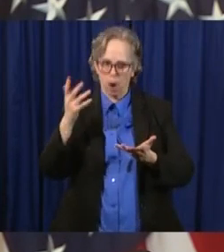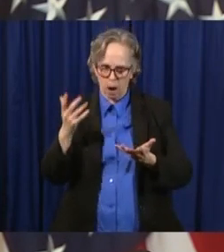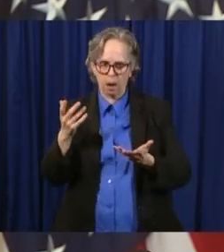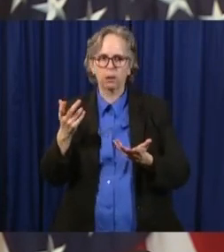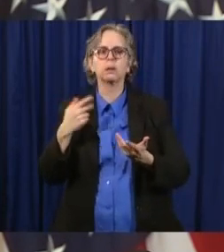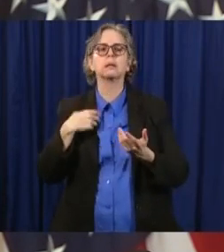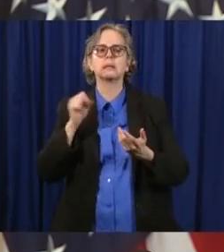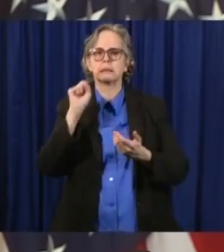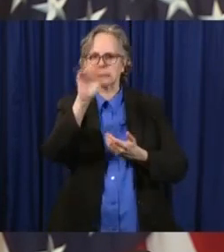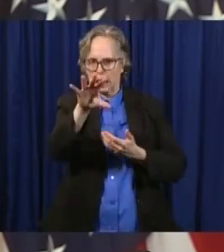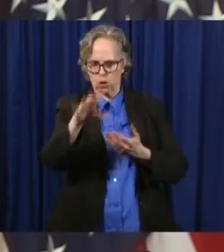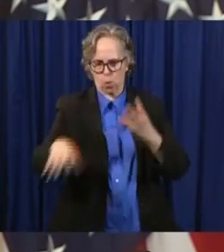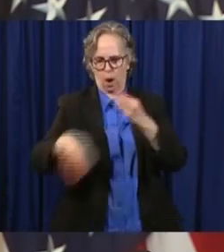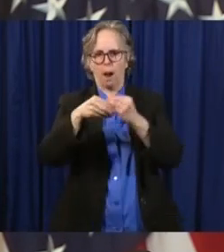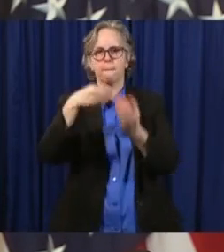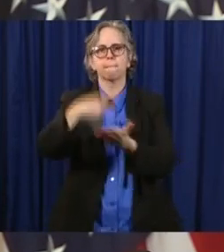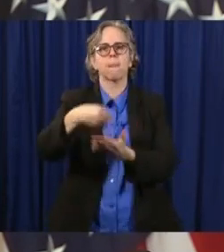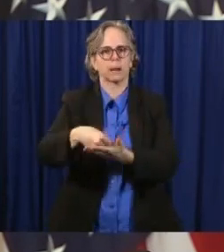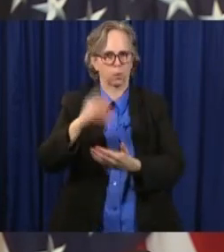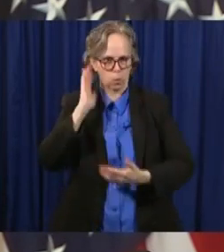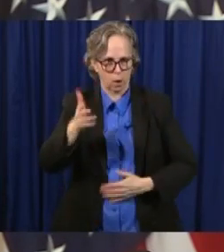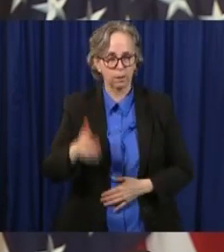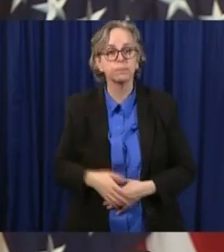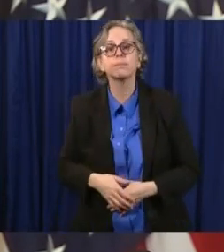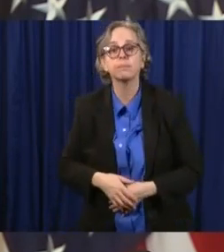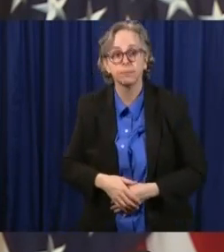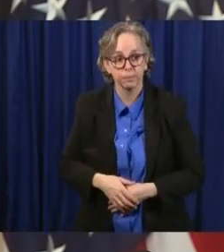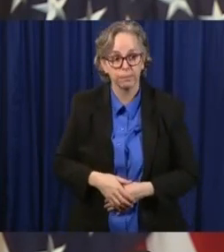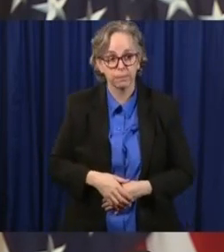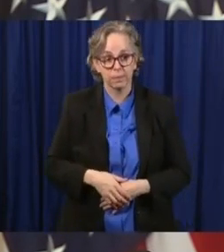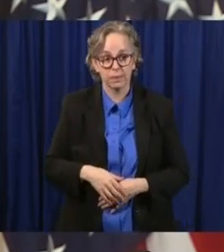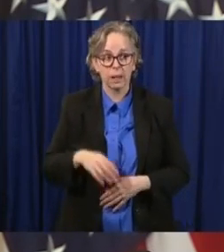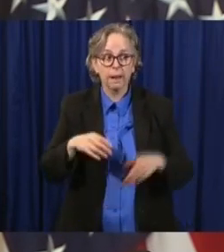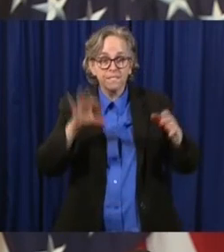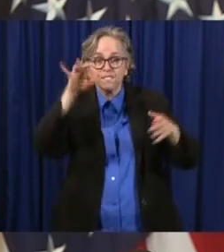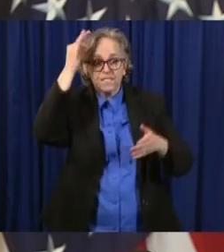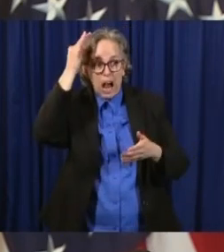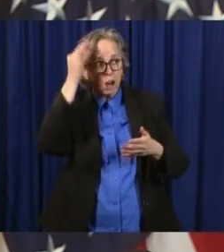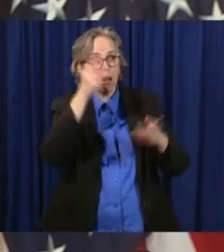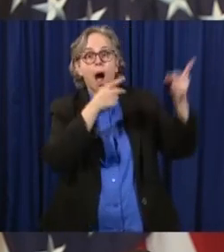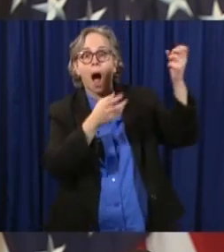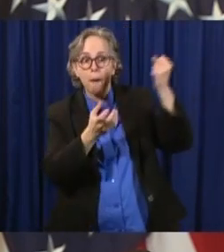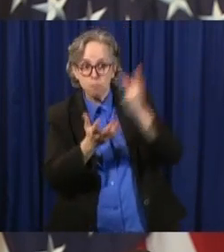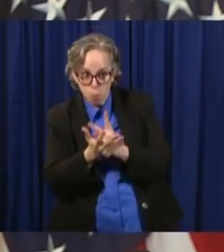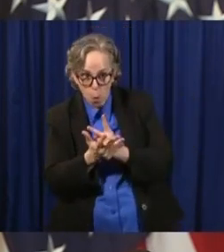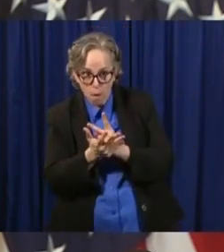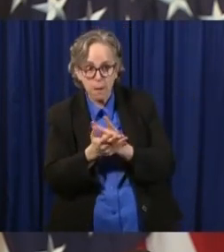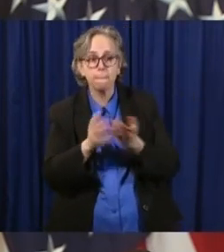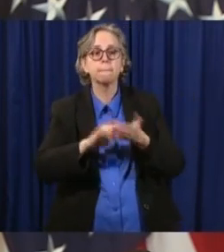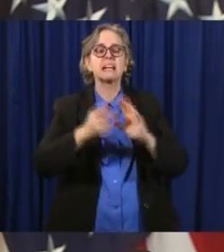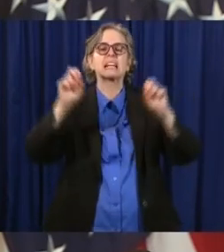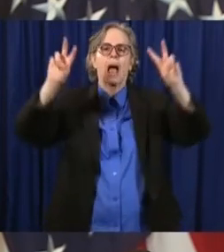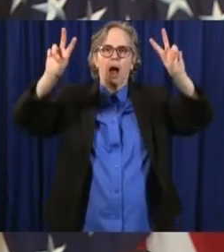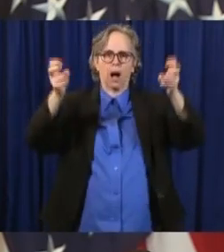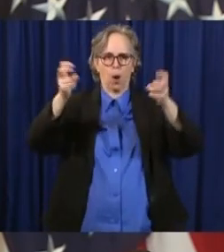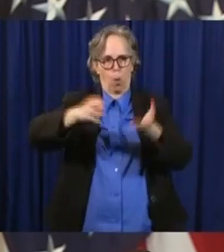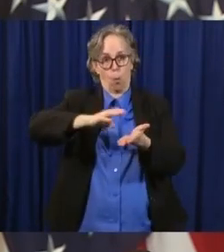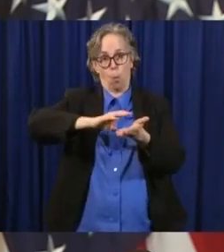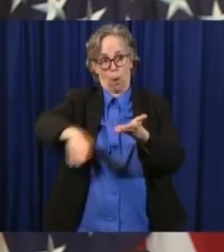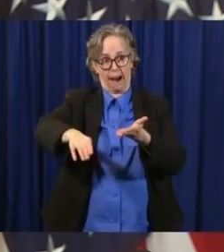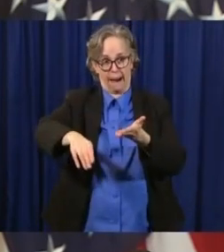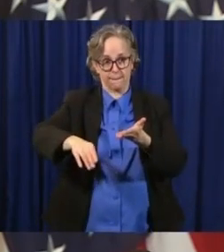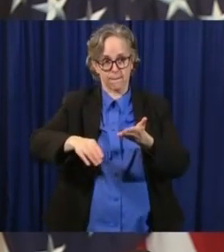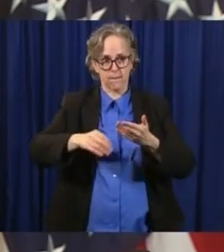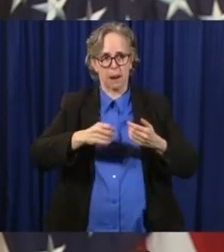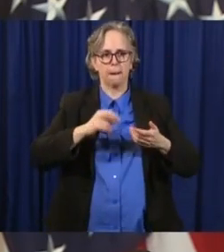Ohio obtained federal approval to waive administrative verifications that are normally required at food banks, and this streamlines the